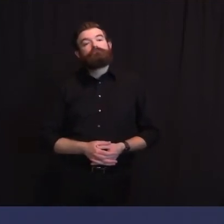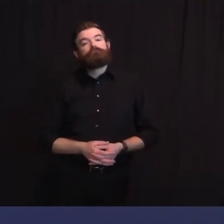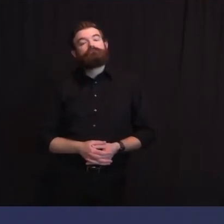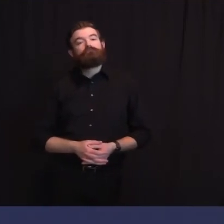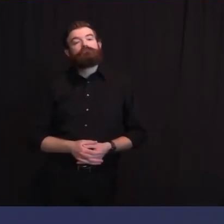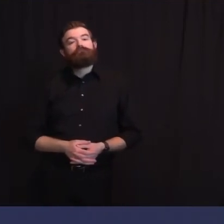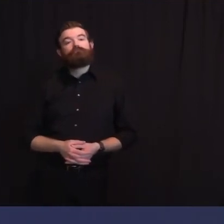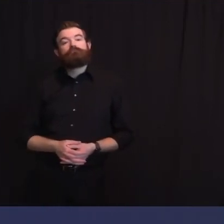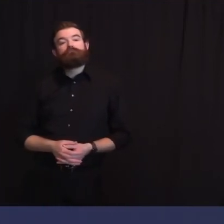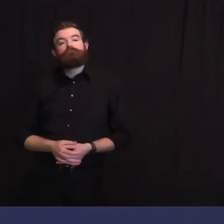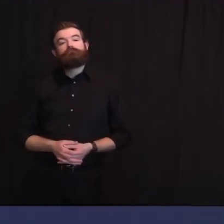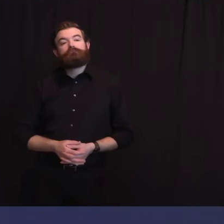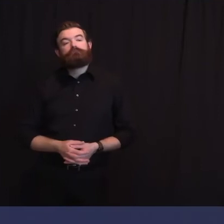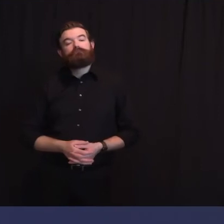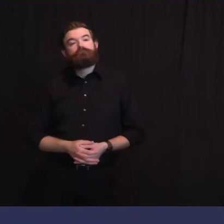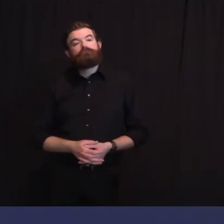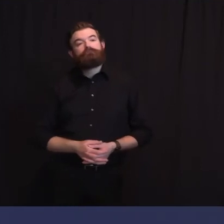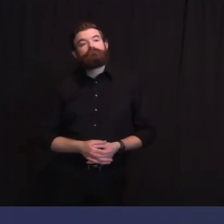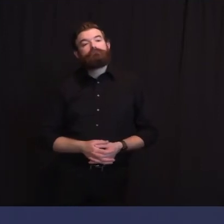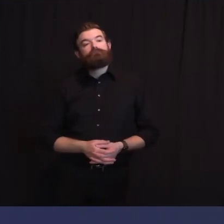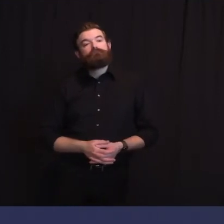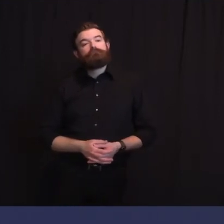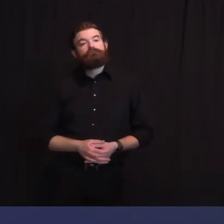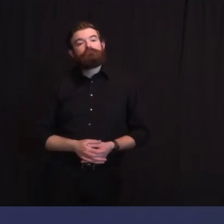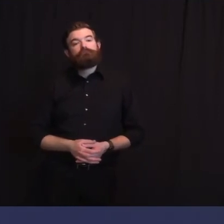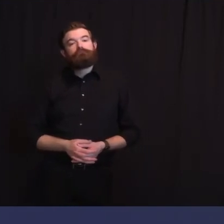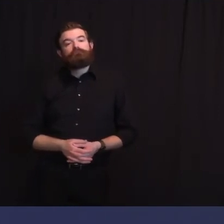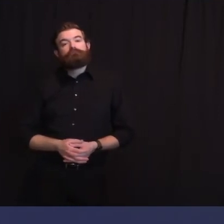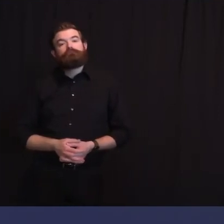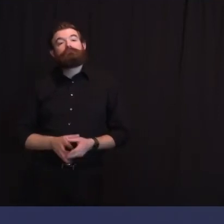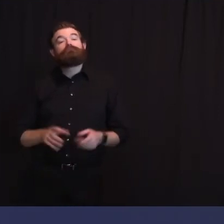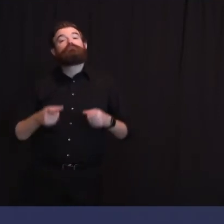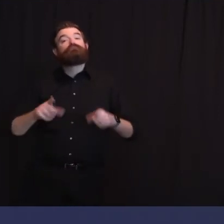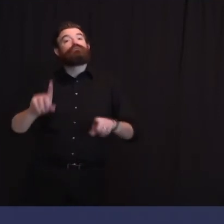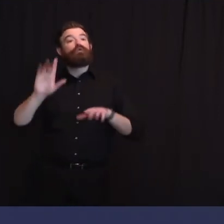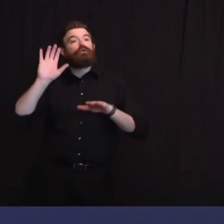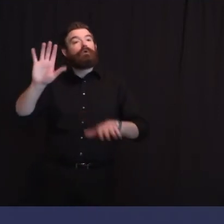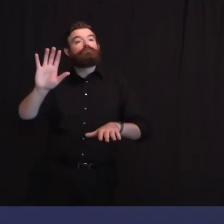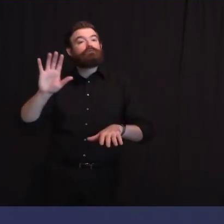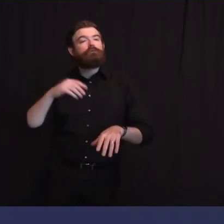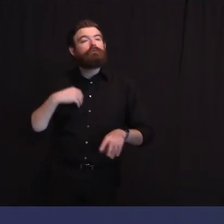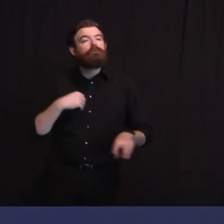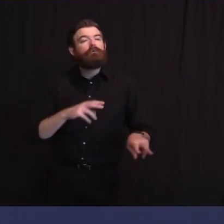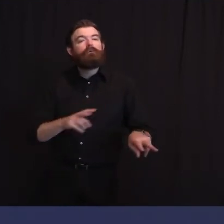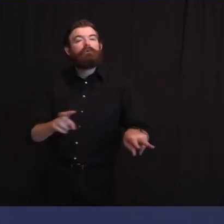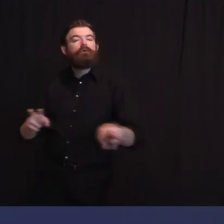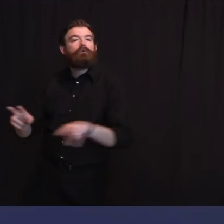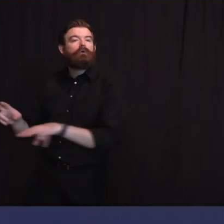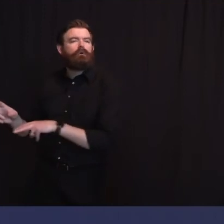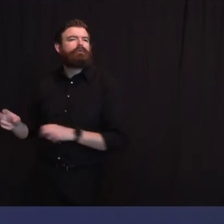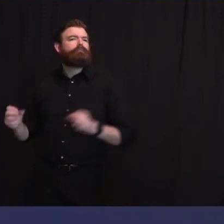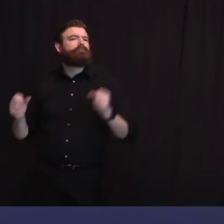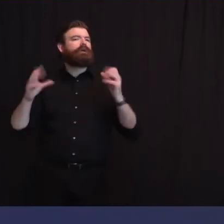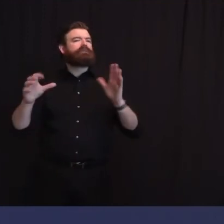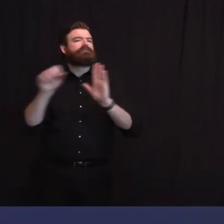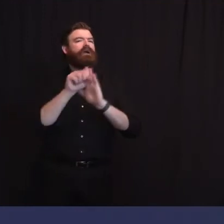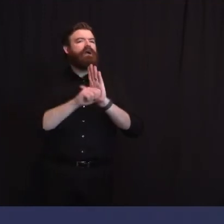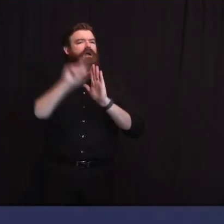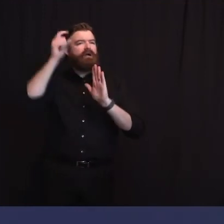was a really good statement, and I want to tip my hat to, guys like Pete Ricketts in Nebraska, Doug Ducey in